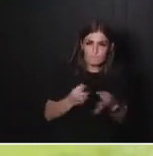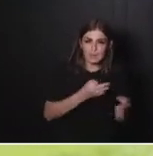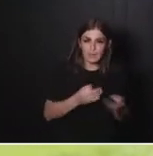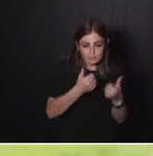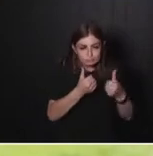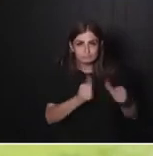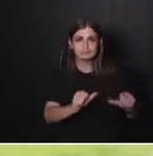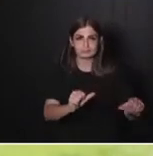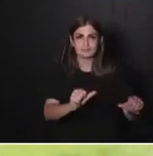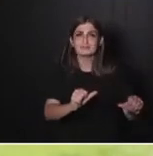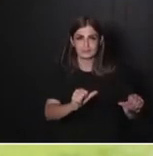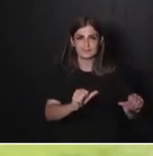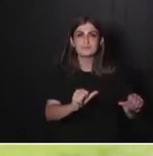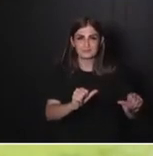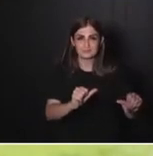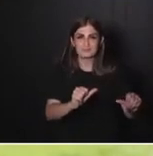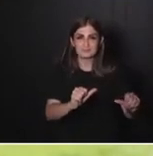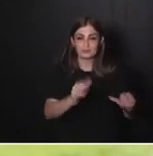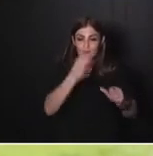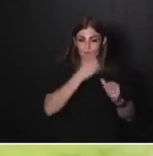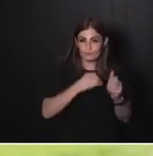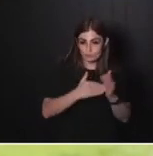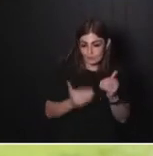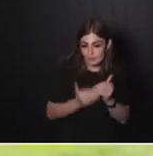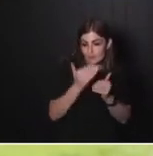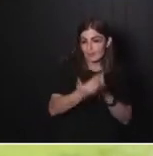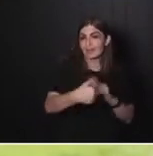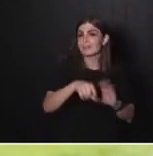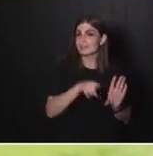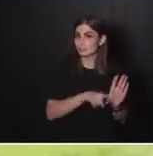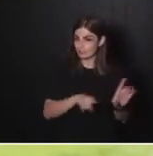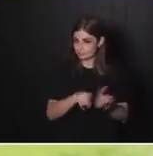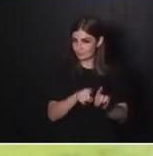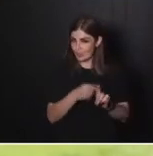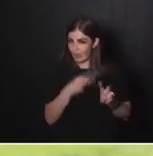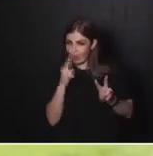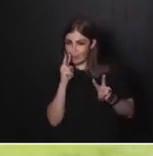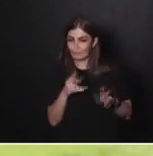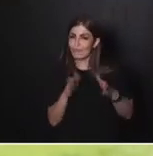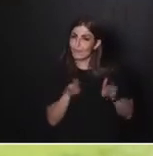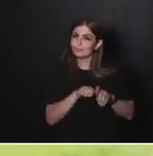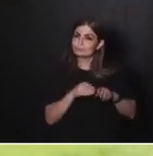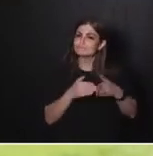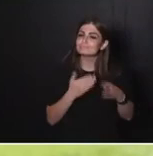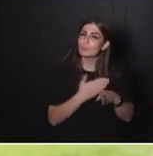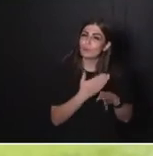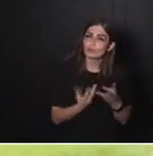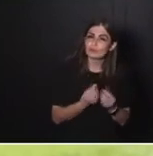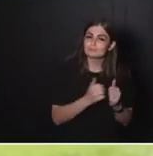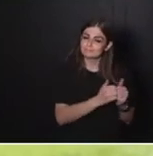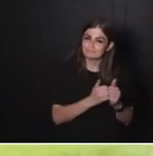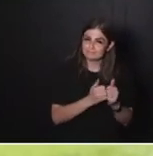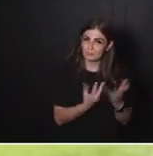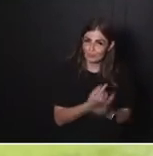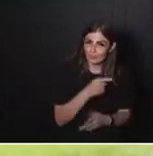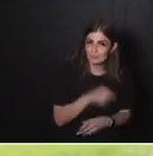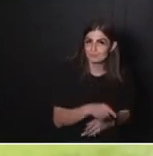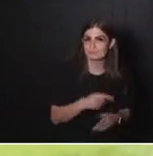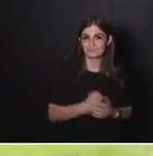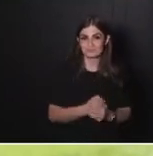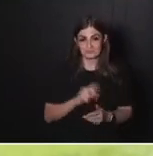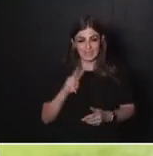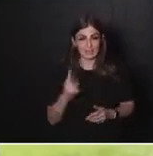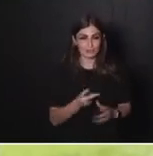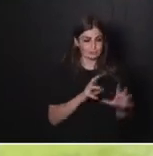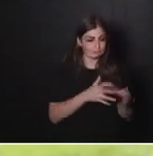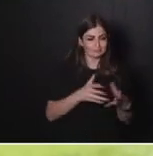them. So over the coming months and years, I look forward to working with him and look forward to our two